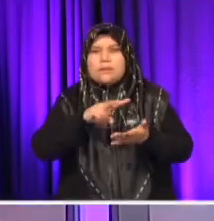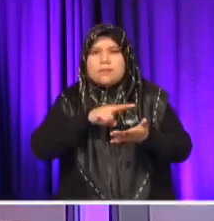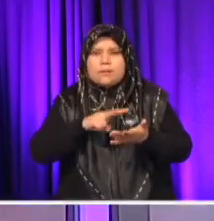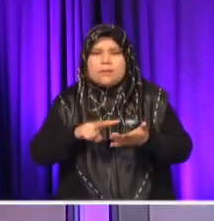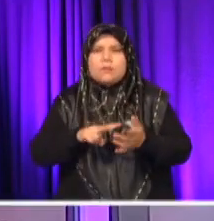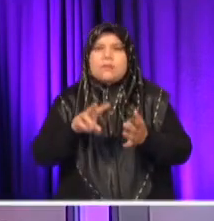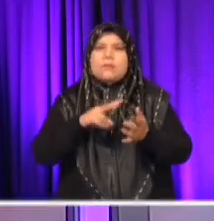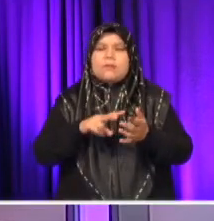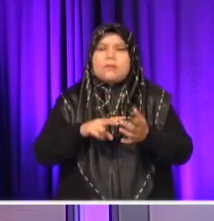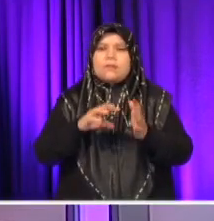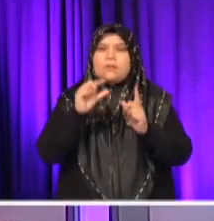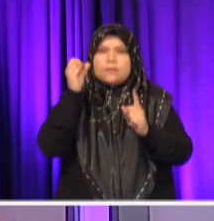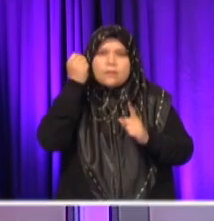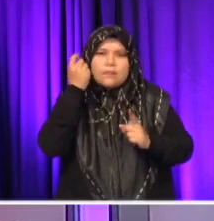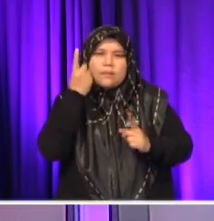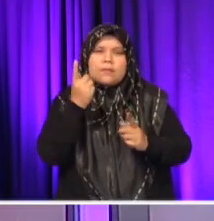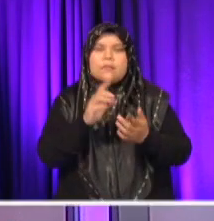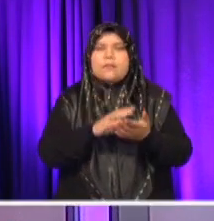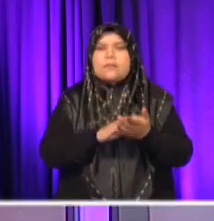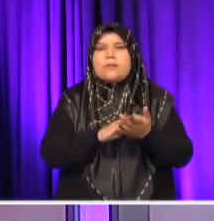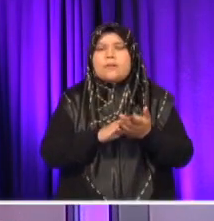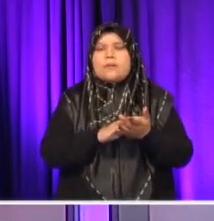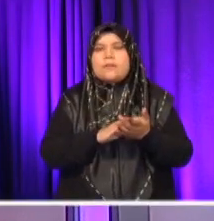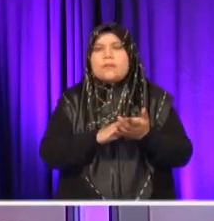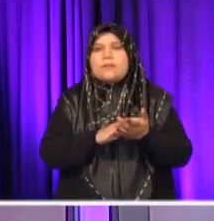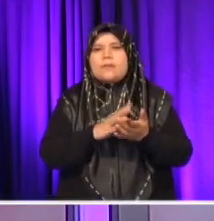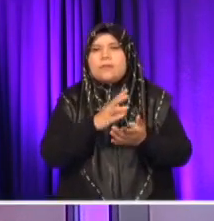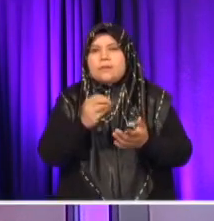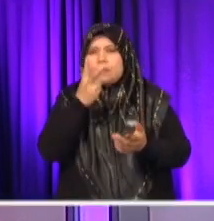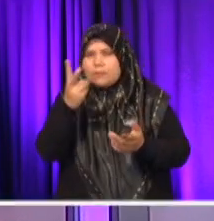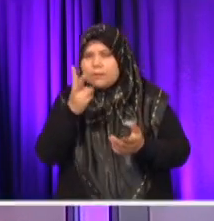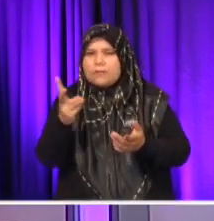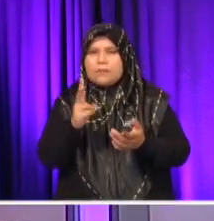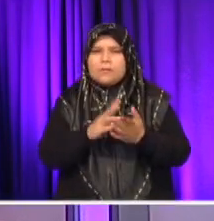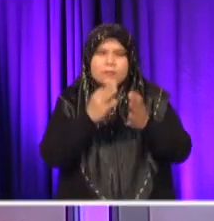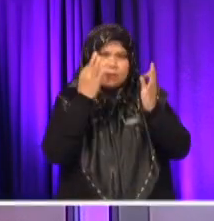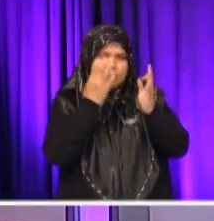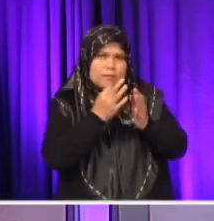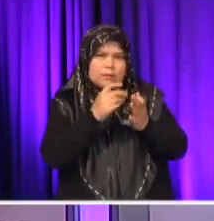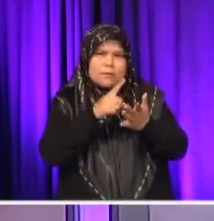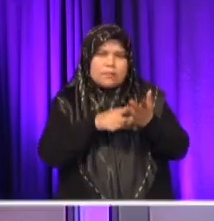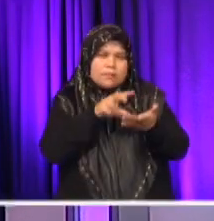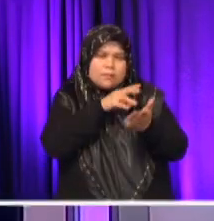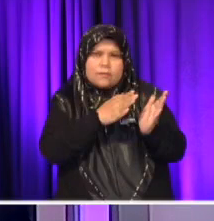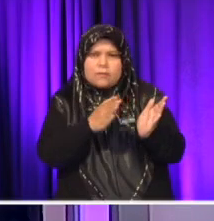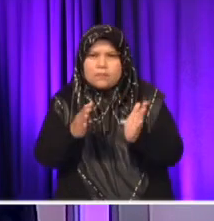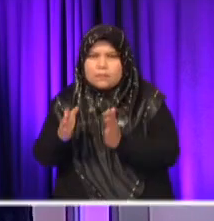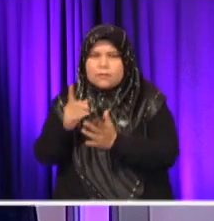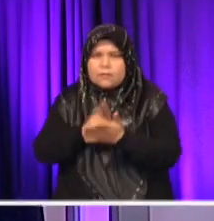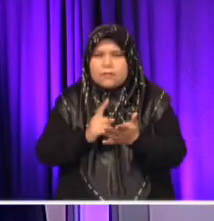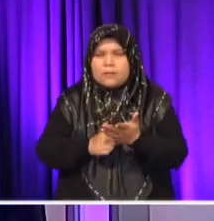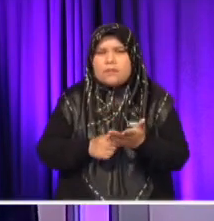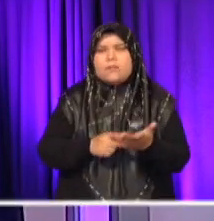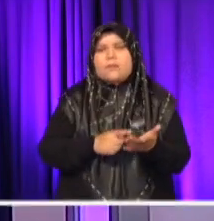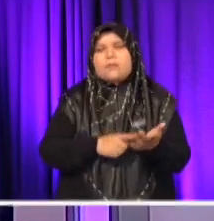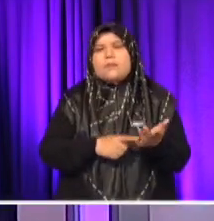see if they're able to identify the main points, looking for the specific details and information. And particularly for this